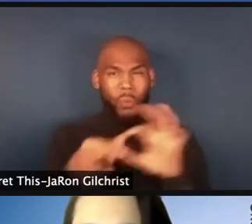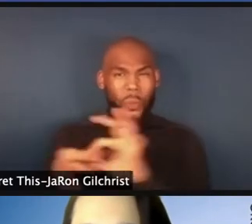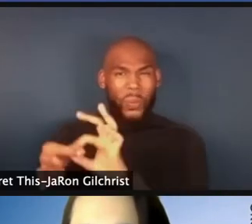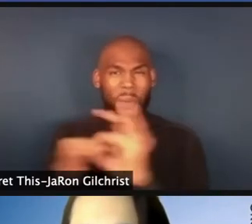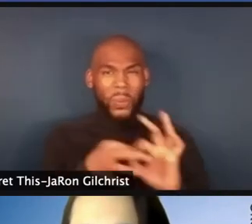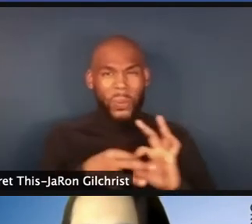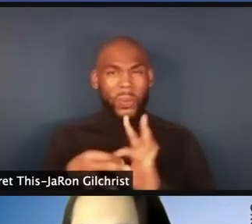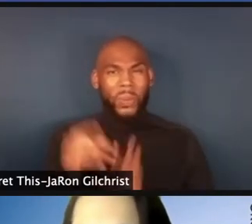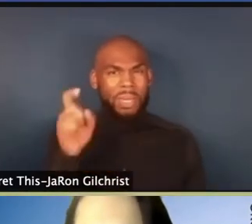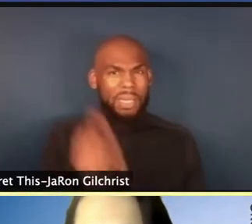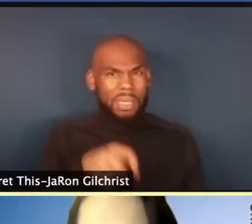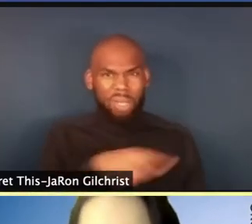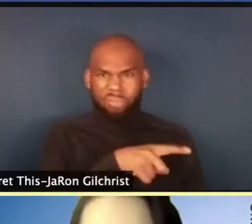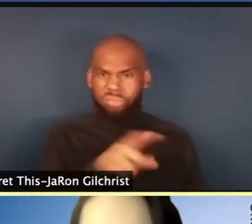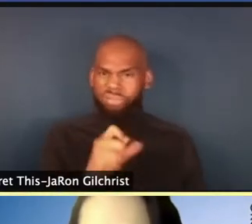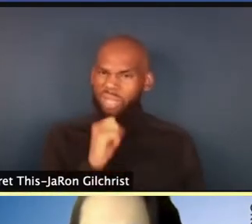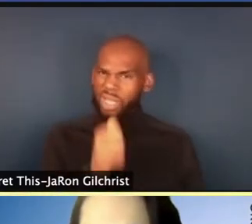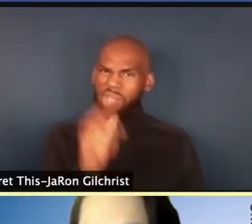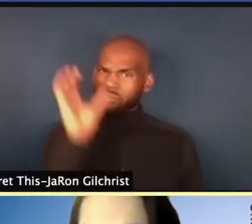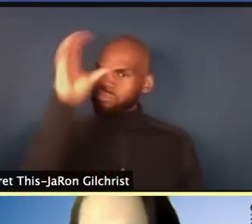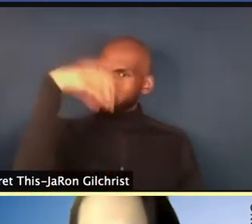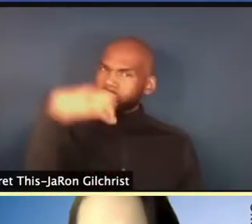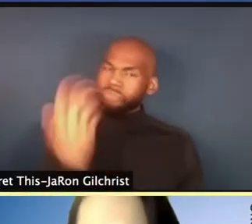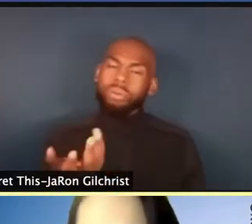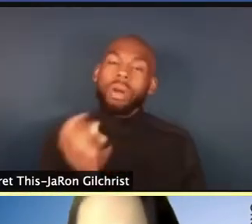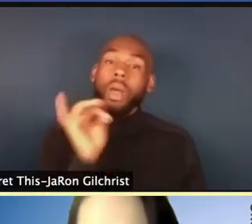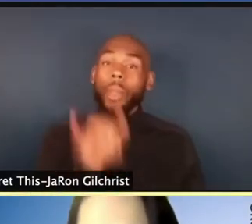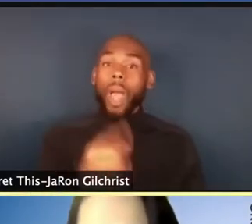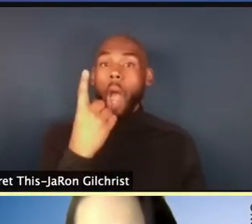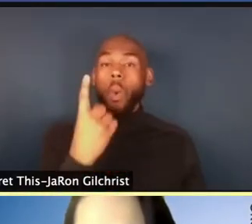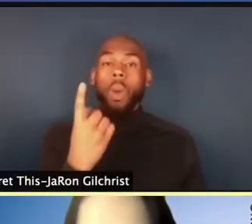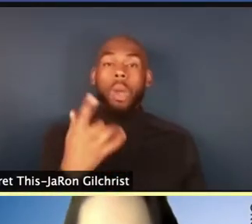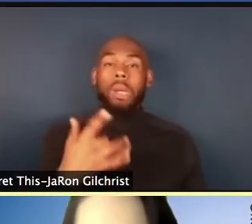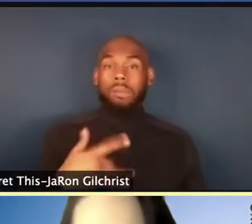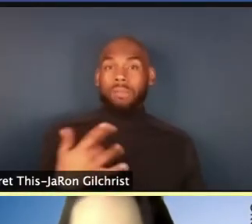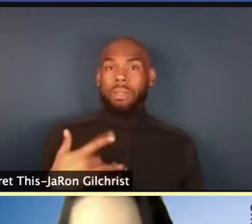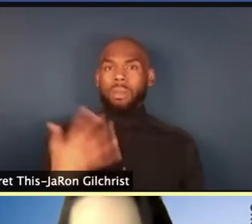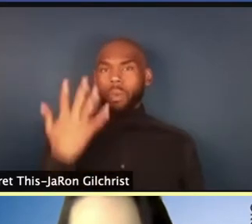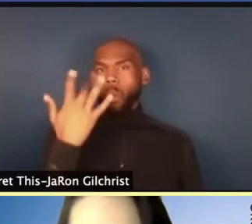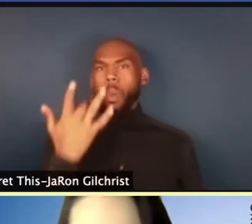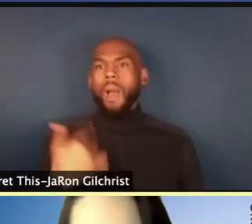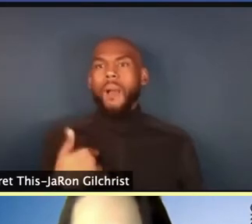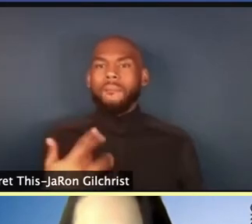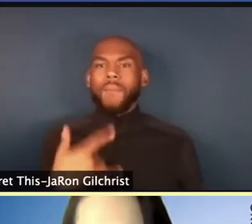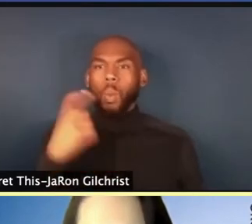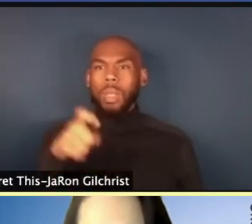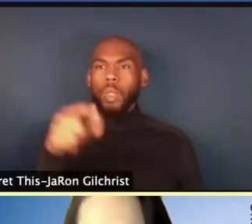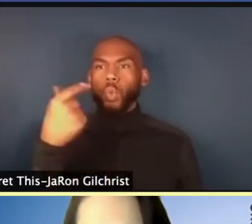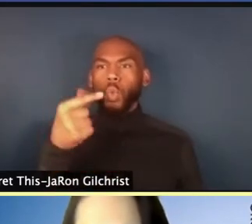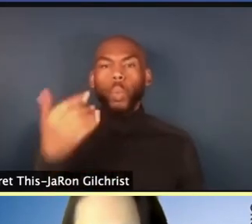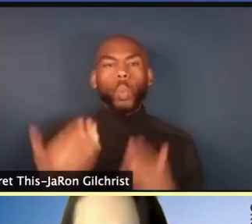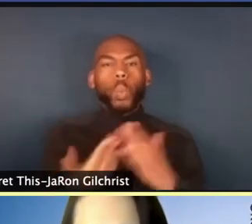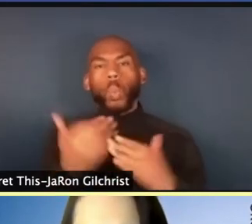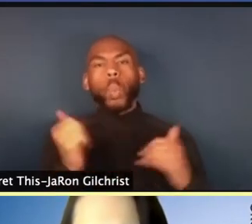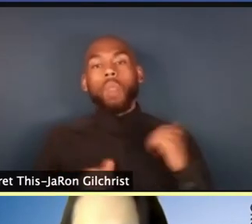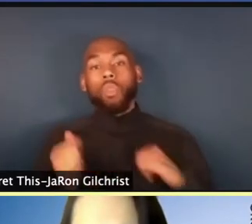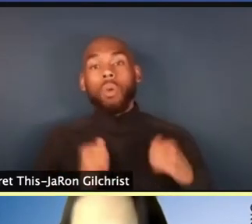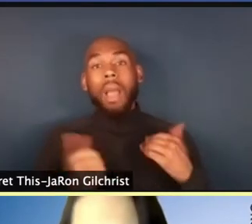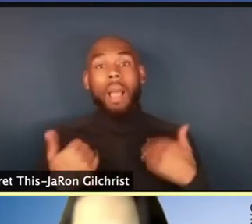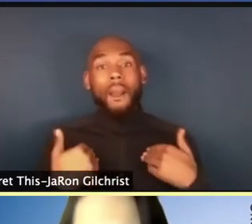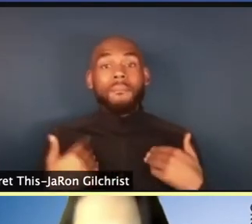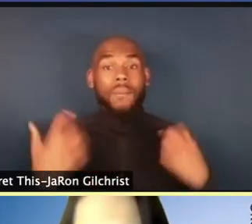And I would say that is one impulse of like, why do we need a Green New Theater? Was there are sort of these like